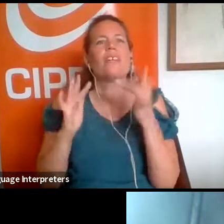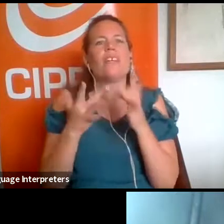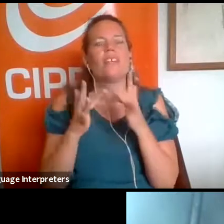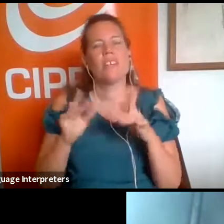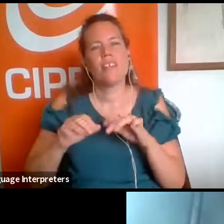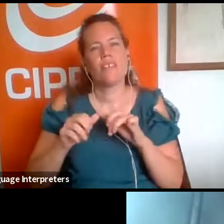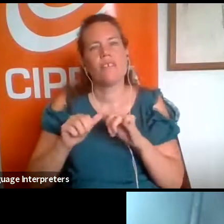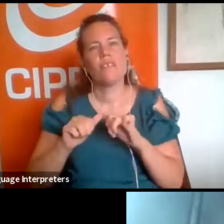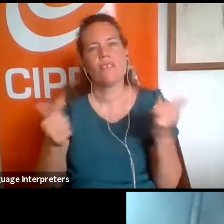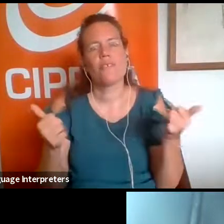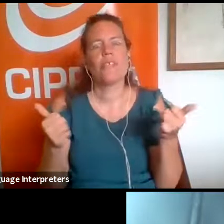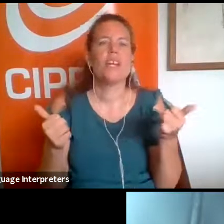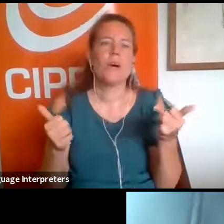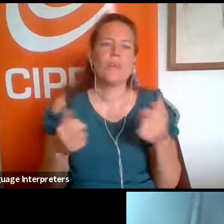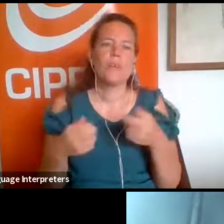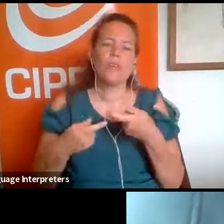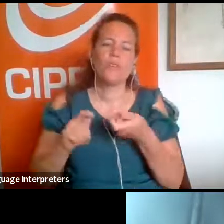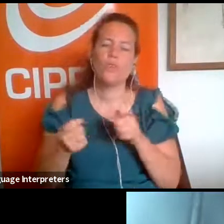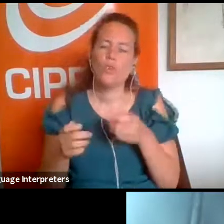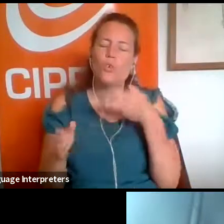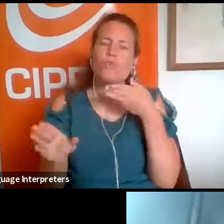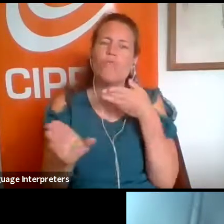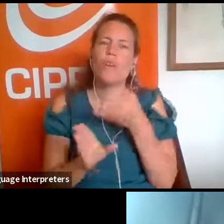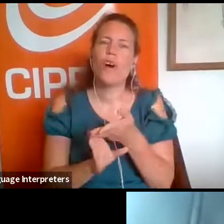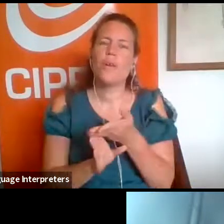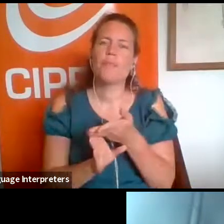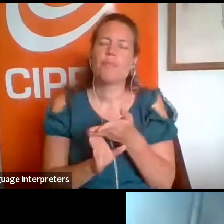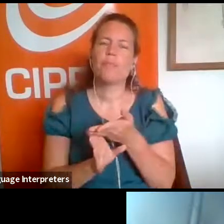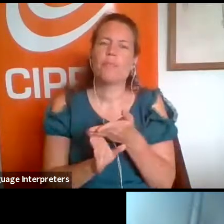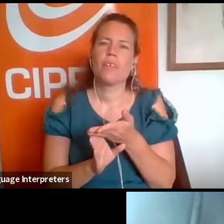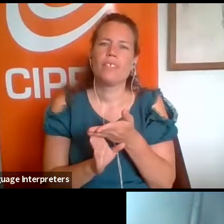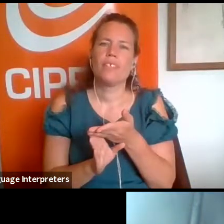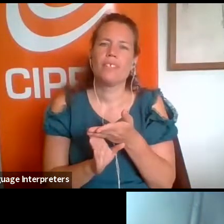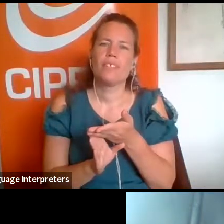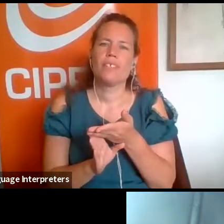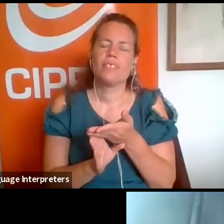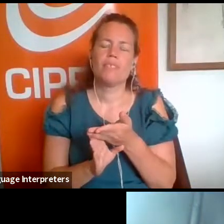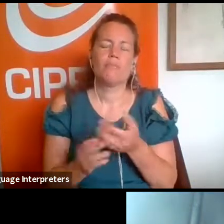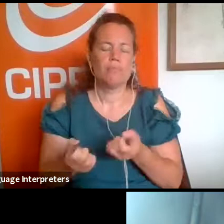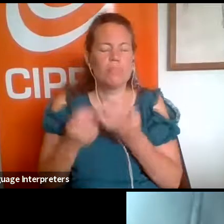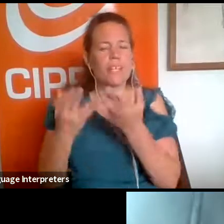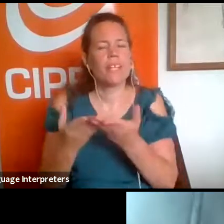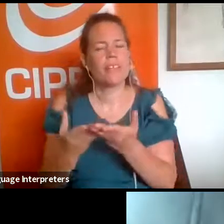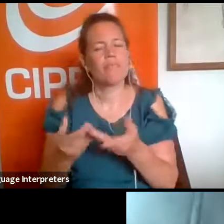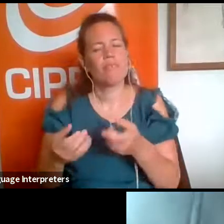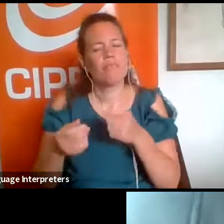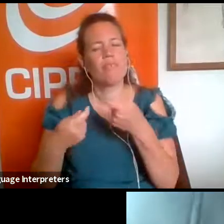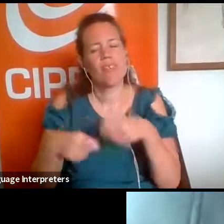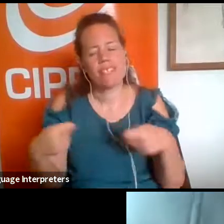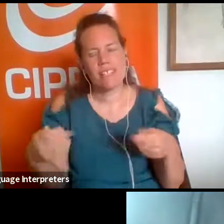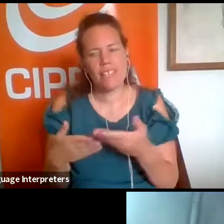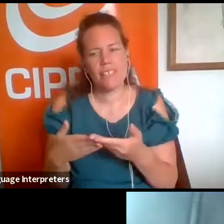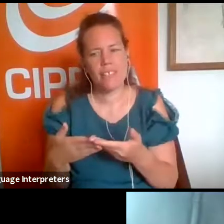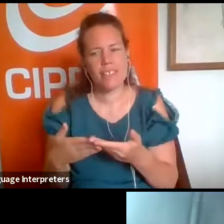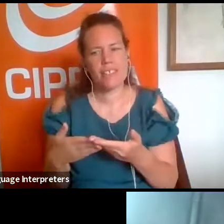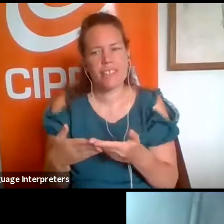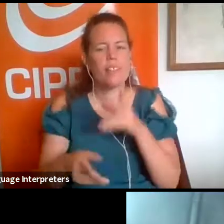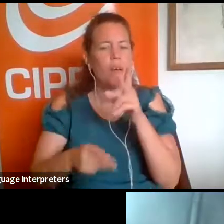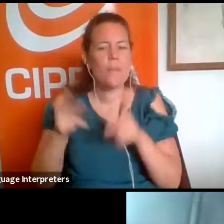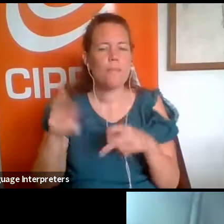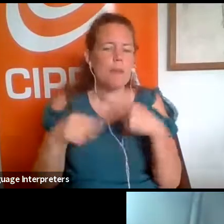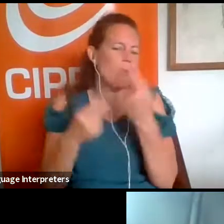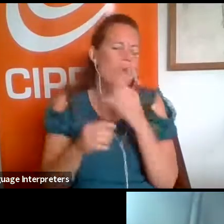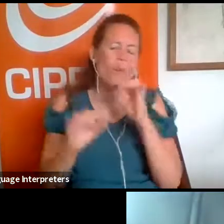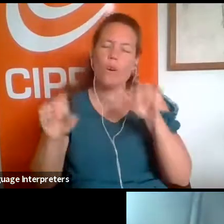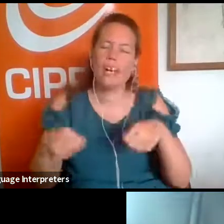into different languages, trying to bring inclusivity and making sure that people who don't speak English are